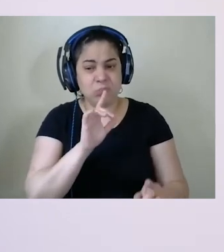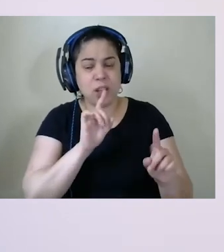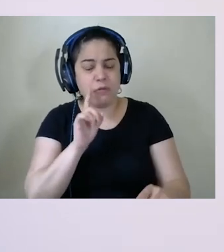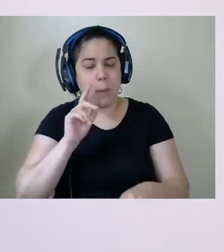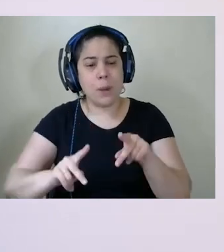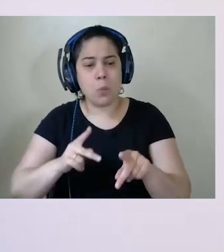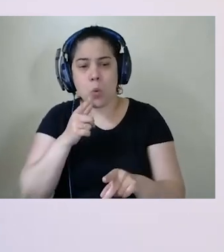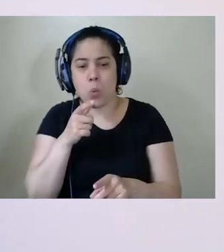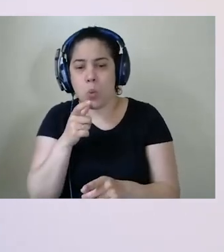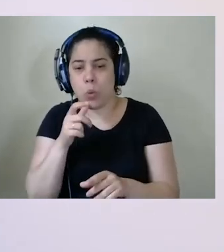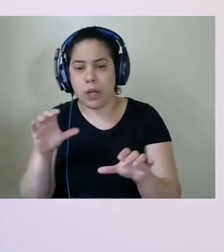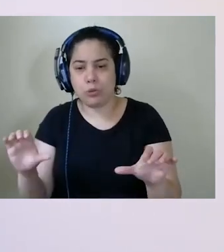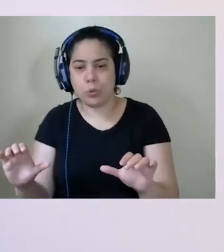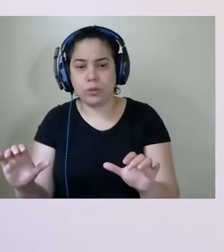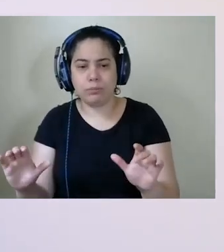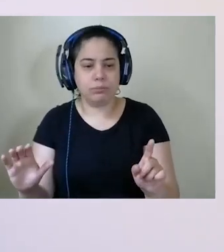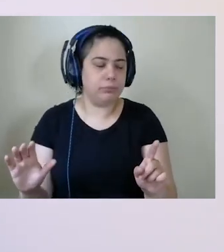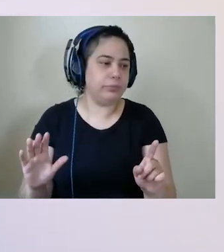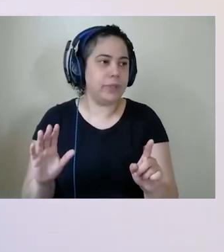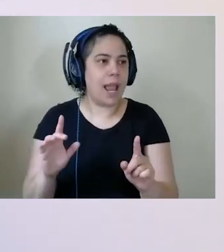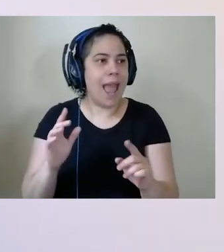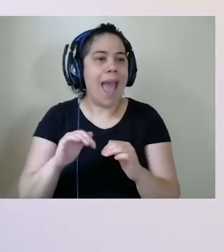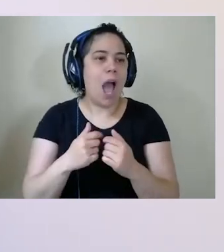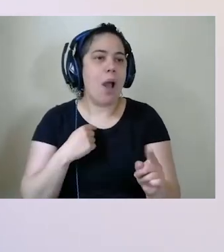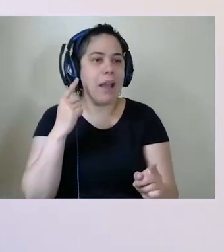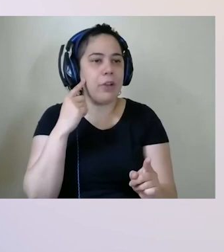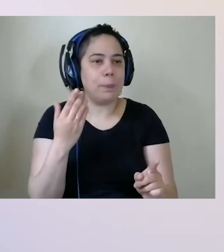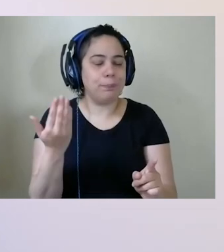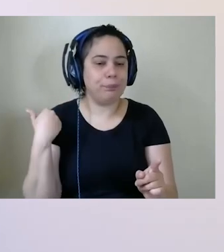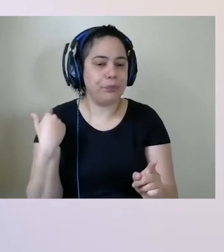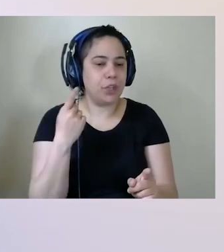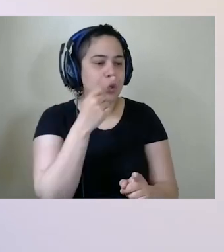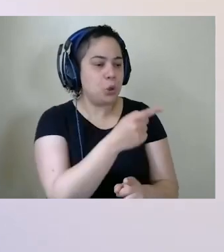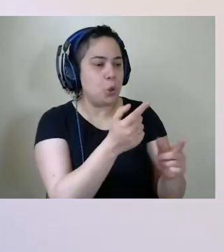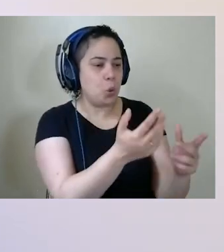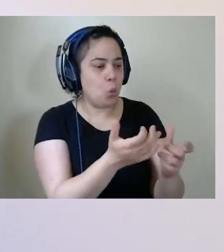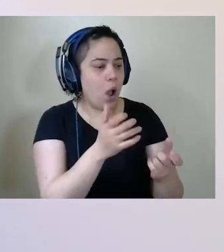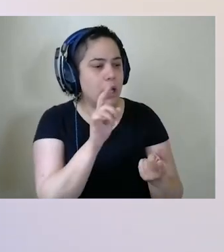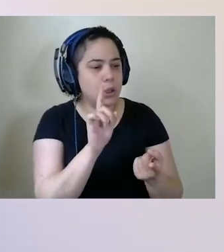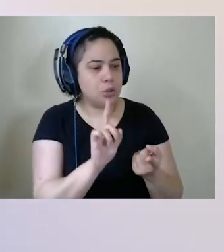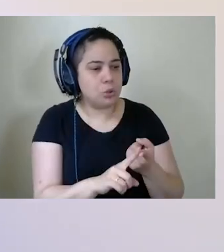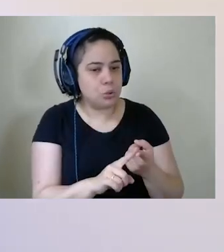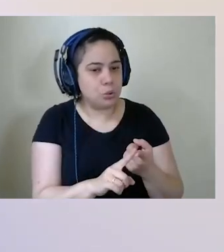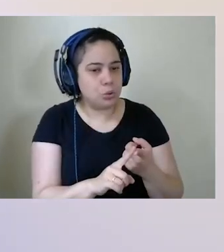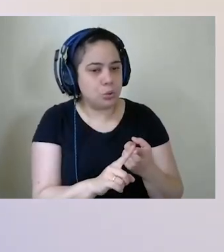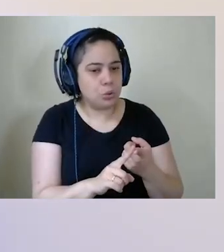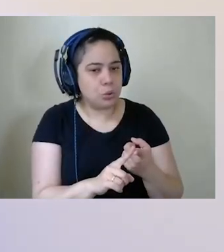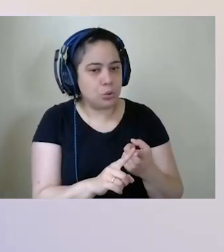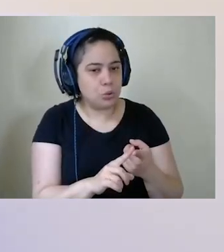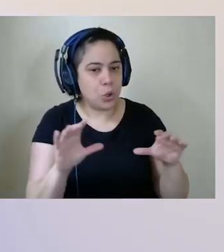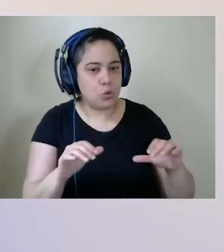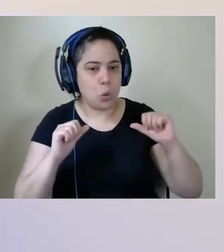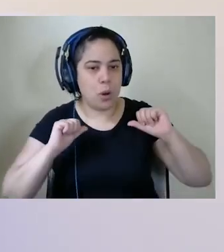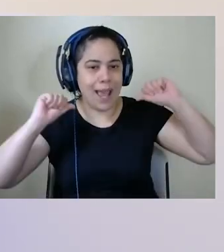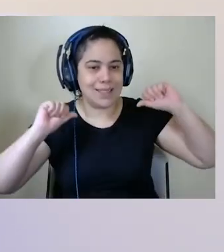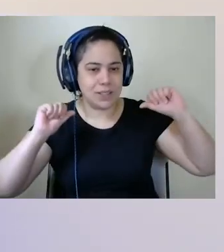mean, the way that I've heard it posed before is that it's a bit like, do you want to you know, do exercise. Well, when